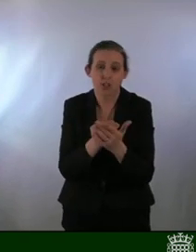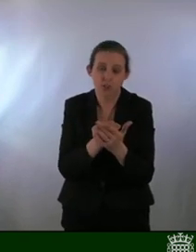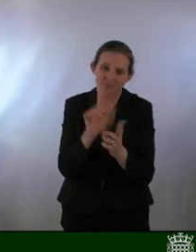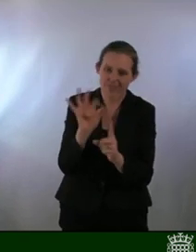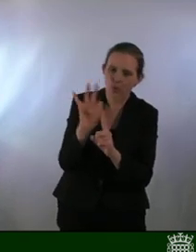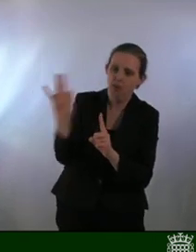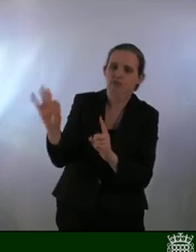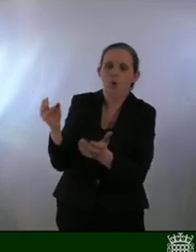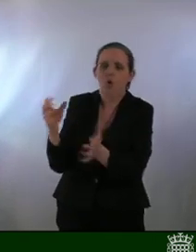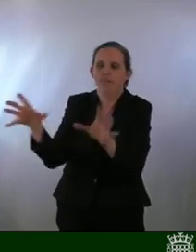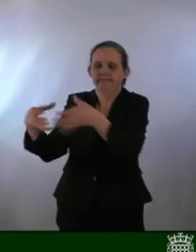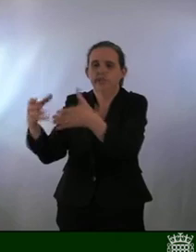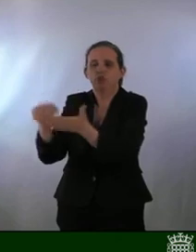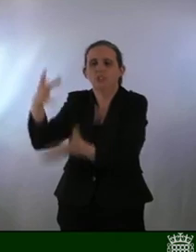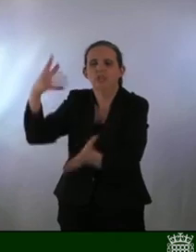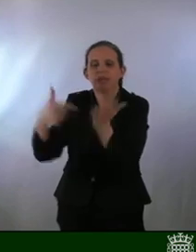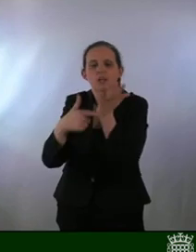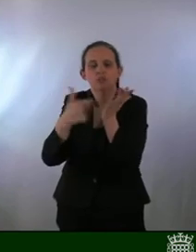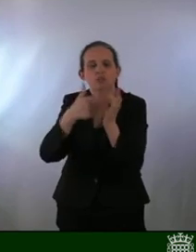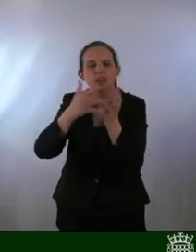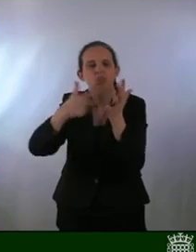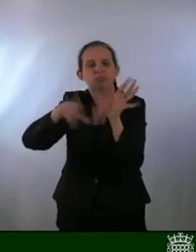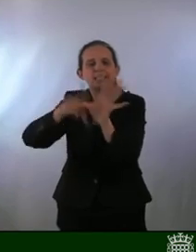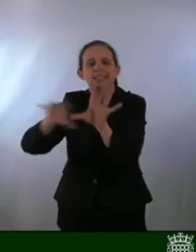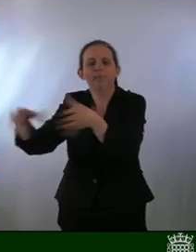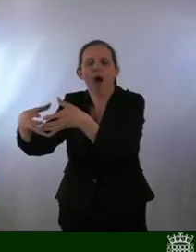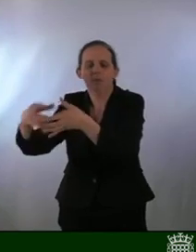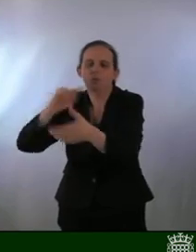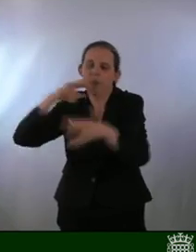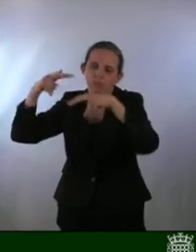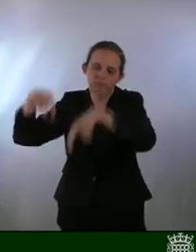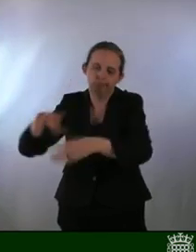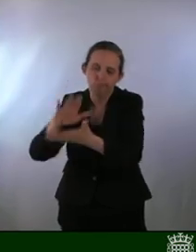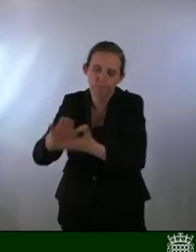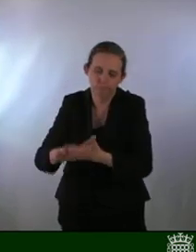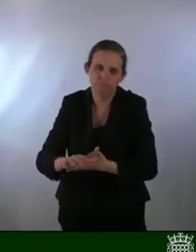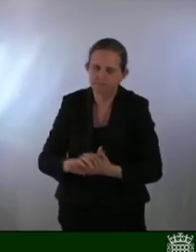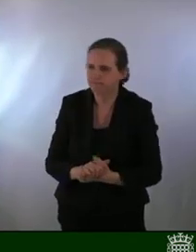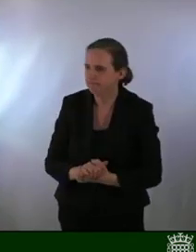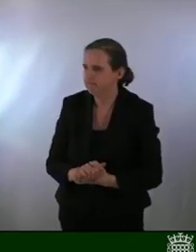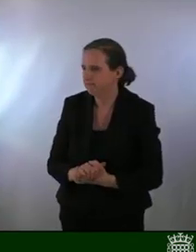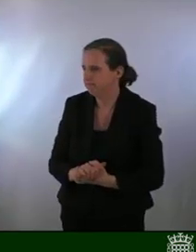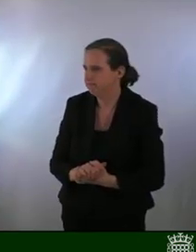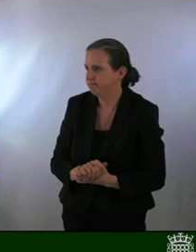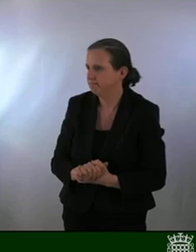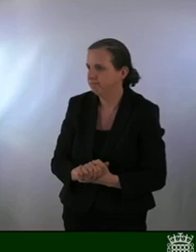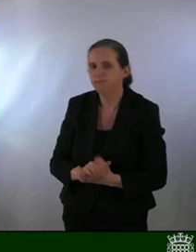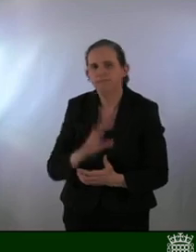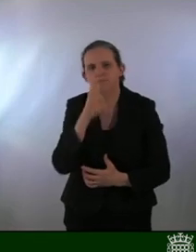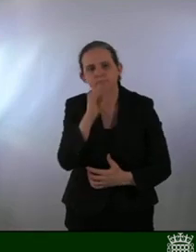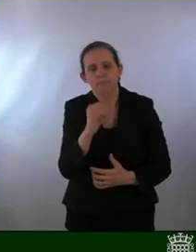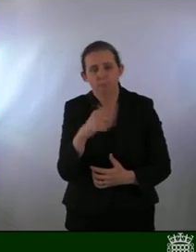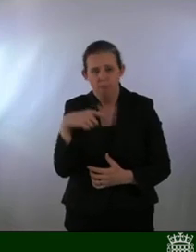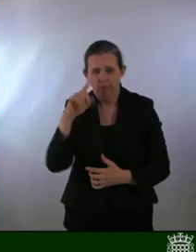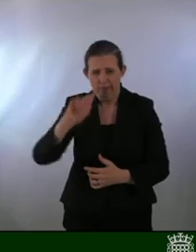are looking at how to address all of these things. Jerome Mayhew. Thank you, Mr. Speaker. Hundreds of thousands of students are currently revising for